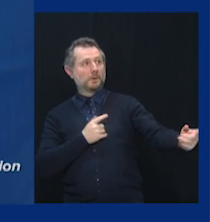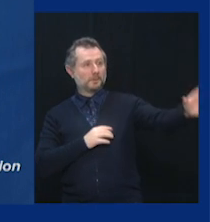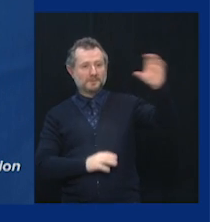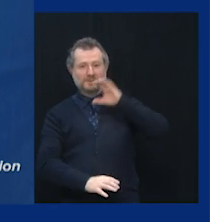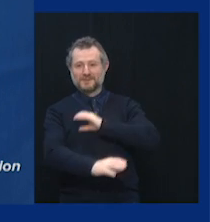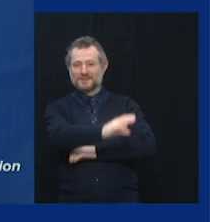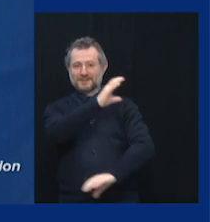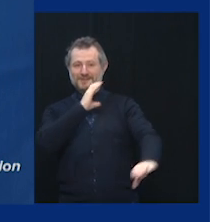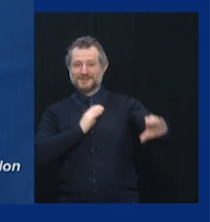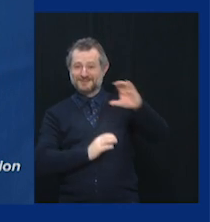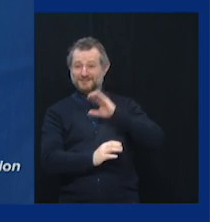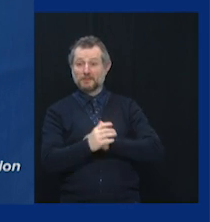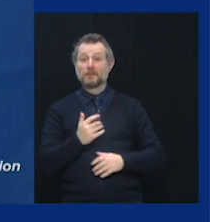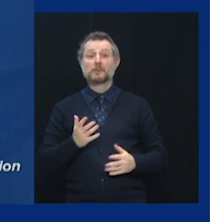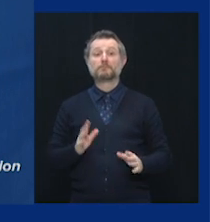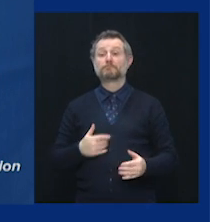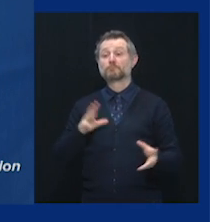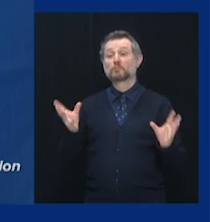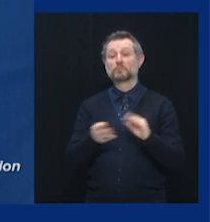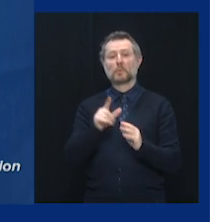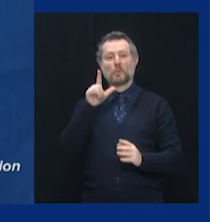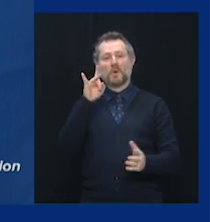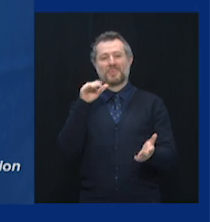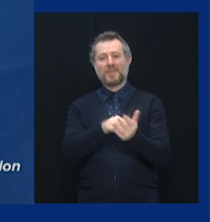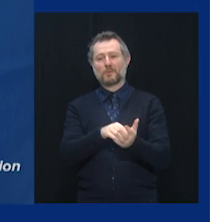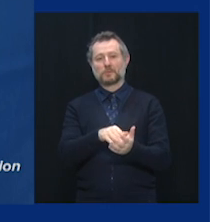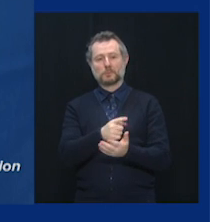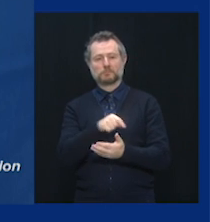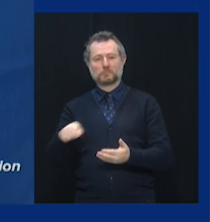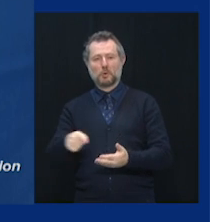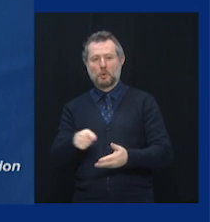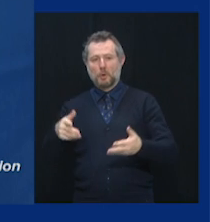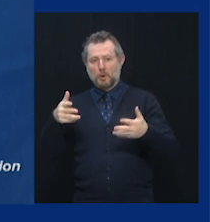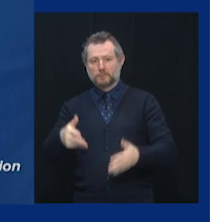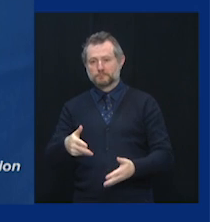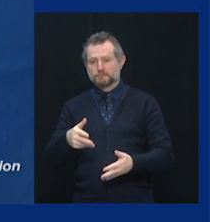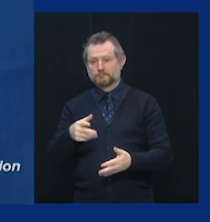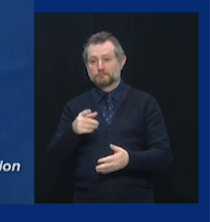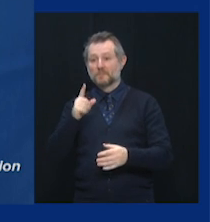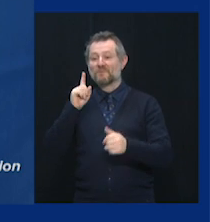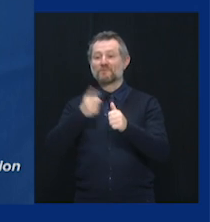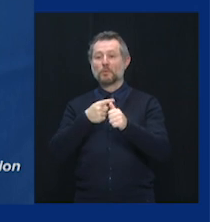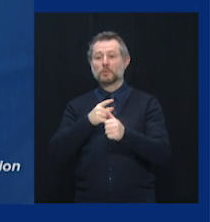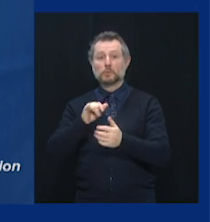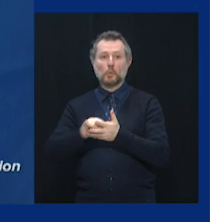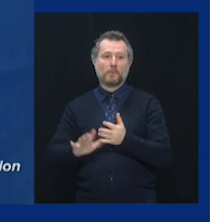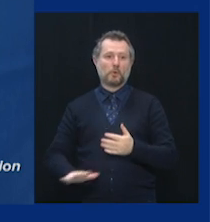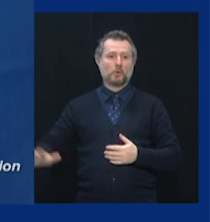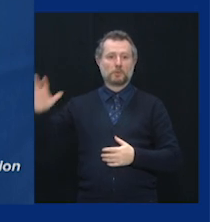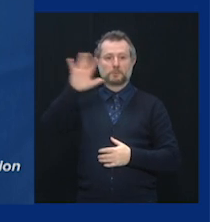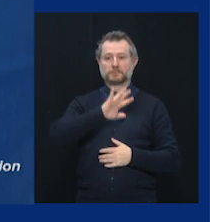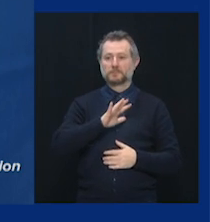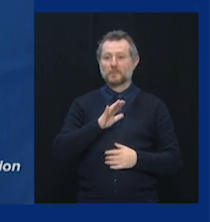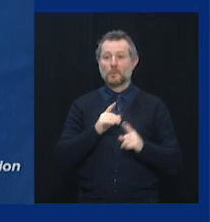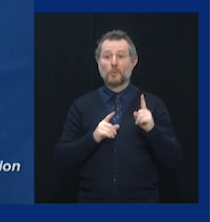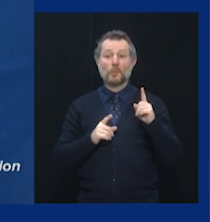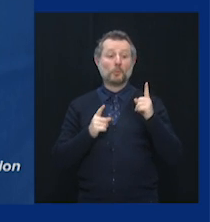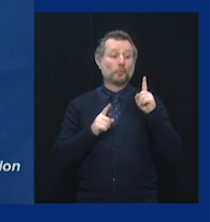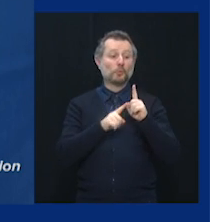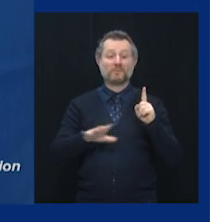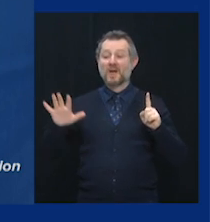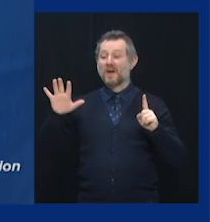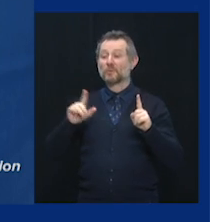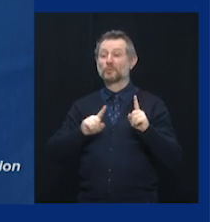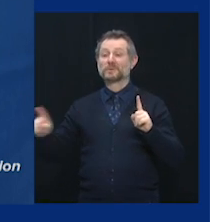have 28,000 dosages left in the state from week 1 to 5. If you add up